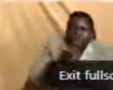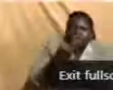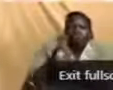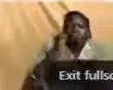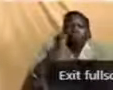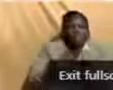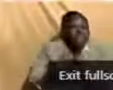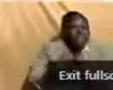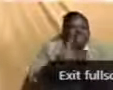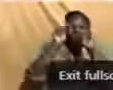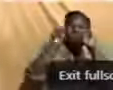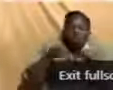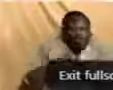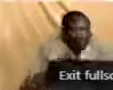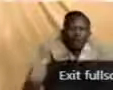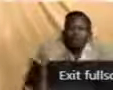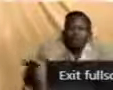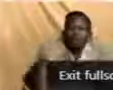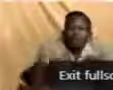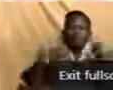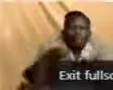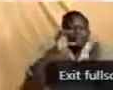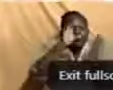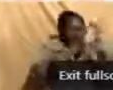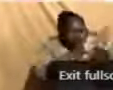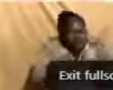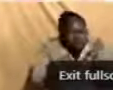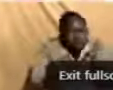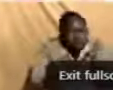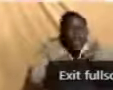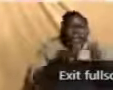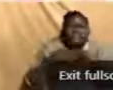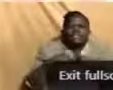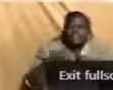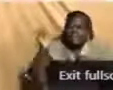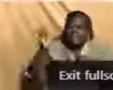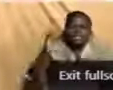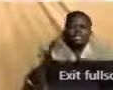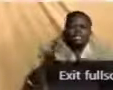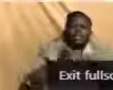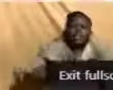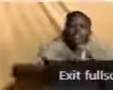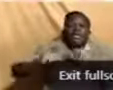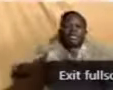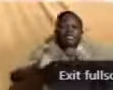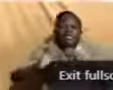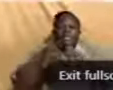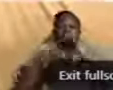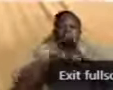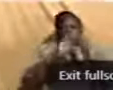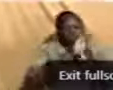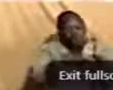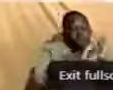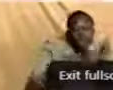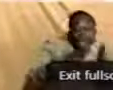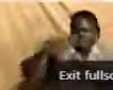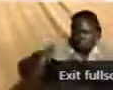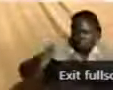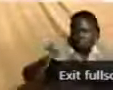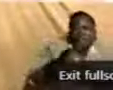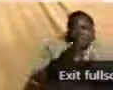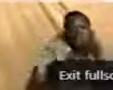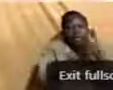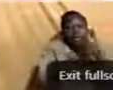nowhere where the Constitution authorizes him to engage himself in constitutional change matters outside Article